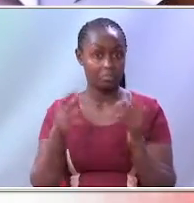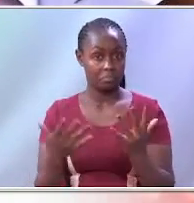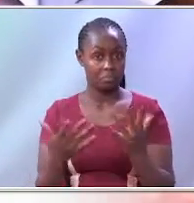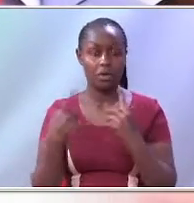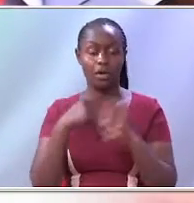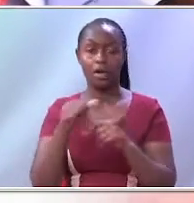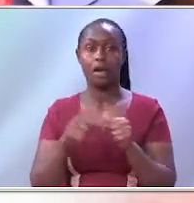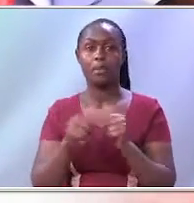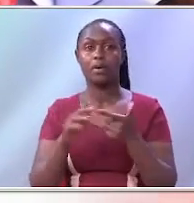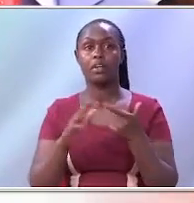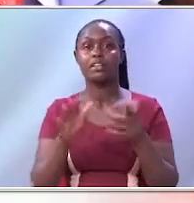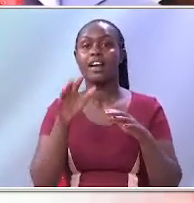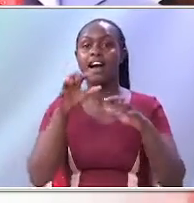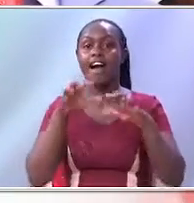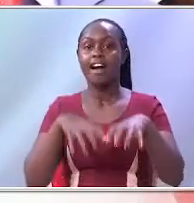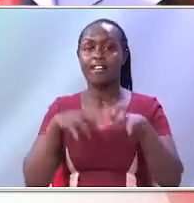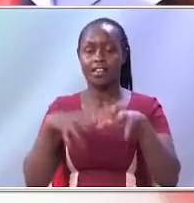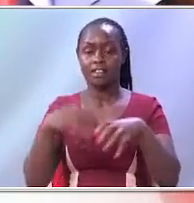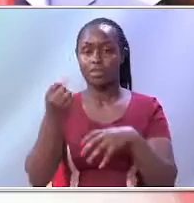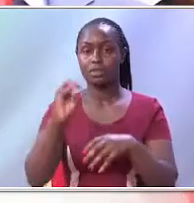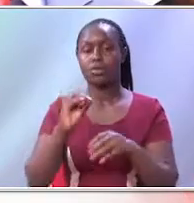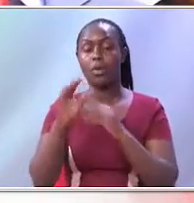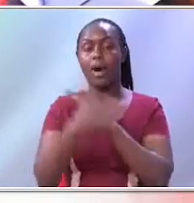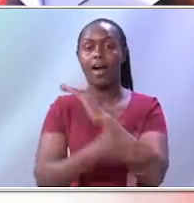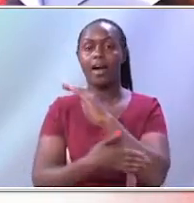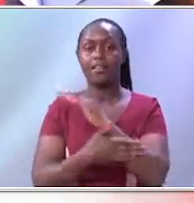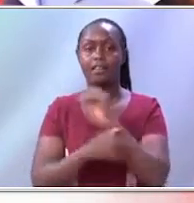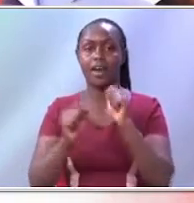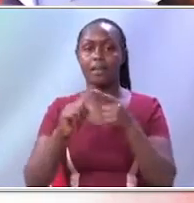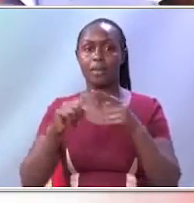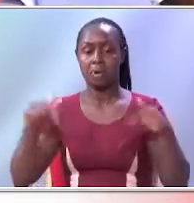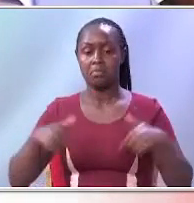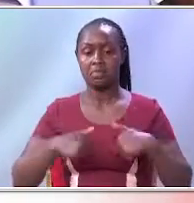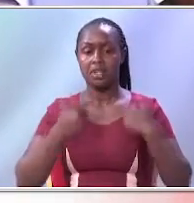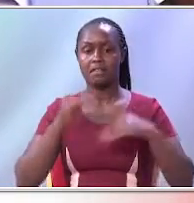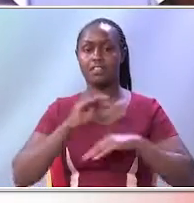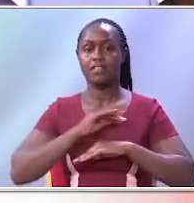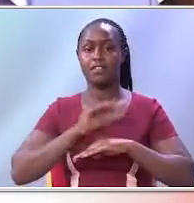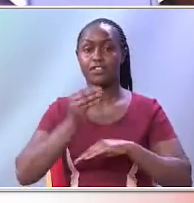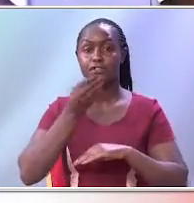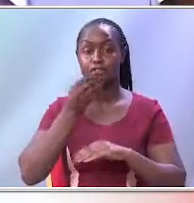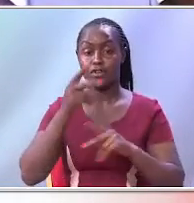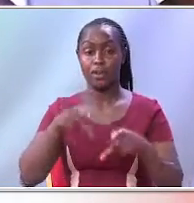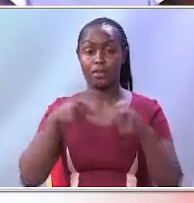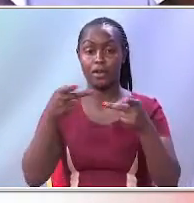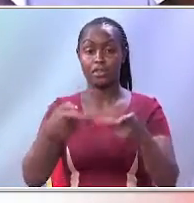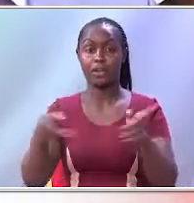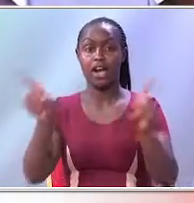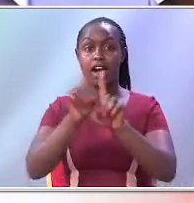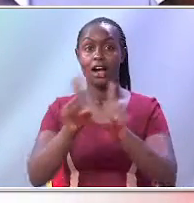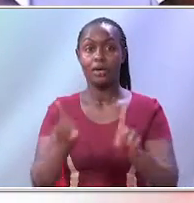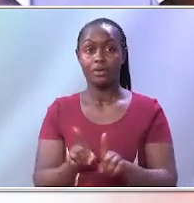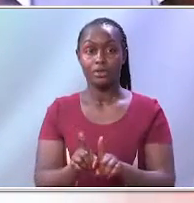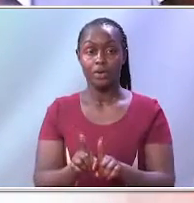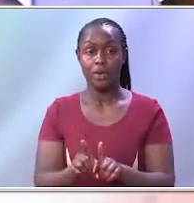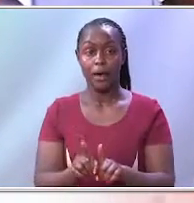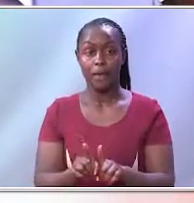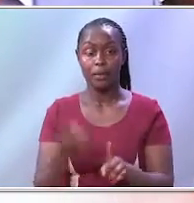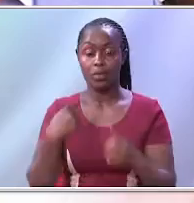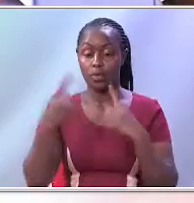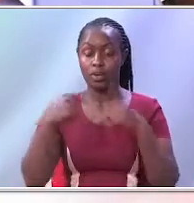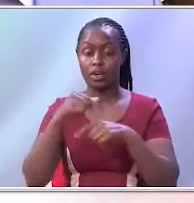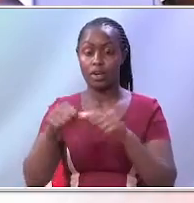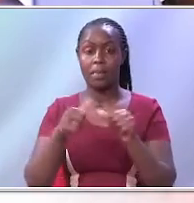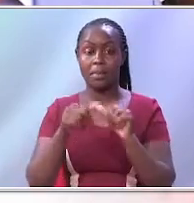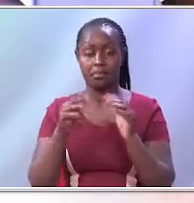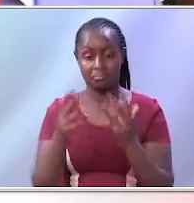agriculture so that this country can become self-sufficient in food production and exports. We talked about how